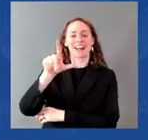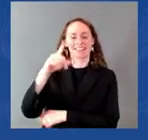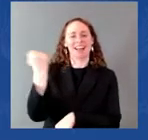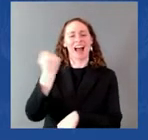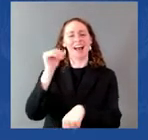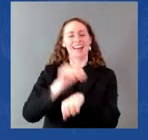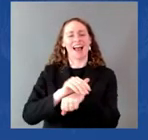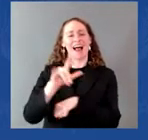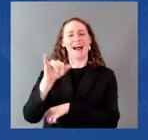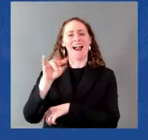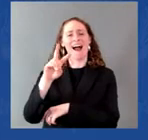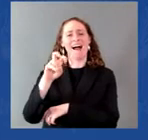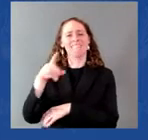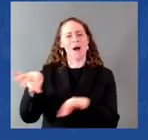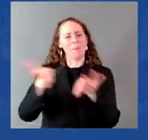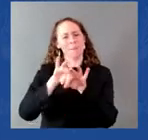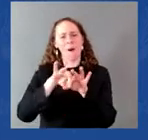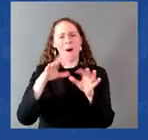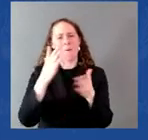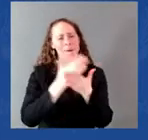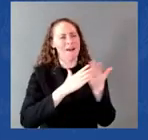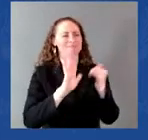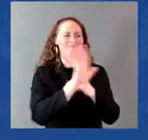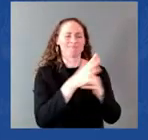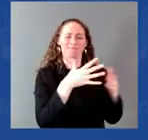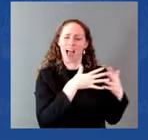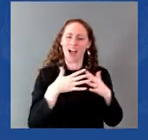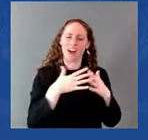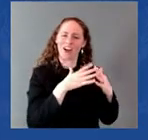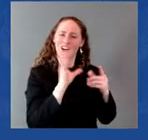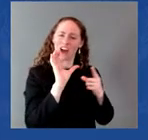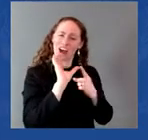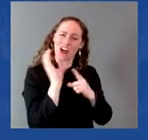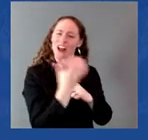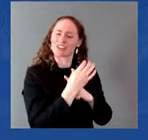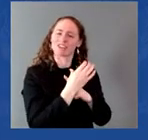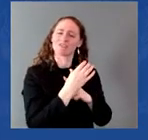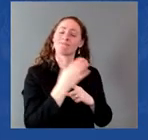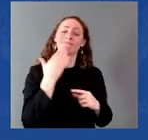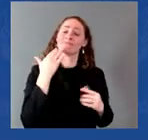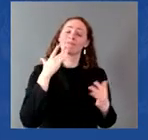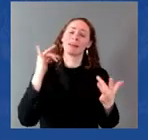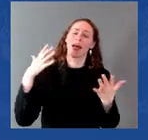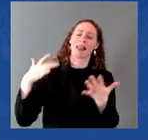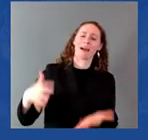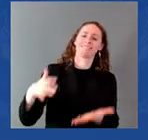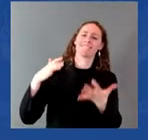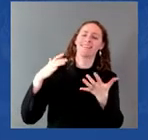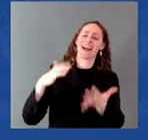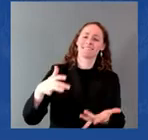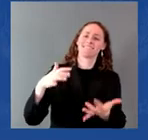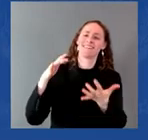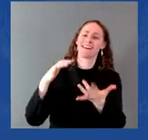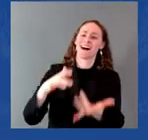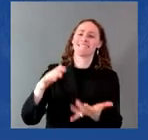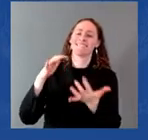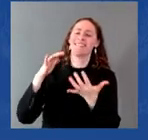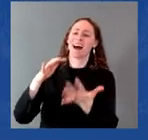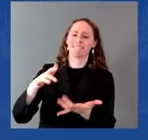for the soul. If you can't laugh at yourself, we're in real trouble. And you make me laugh at myself a lot.